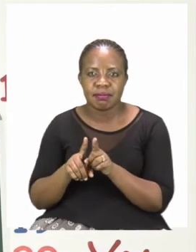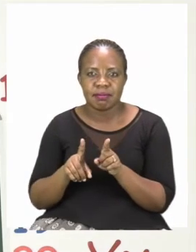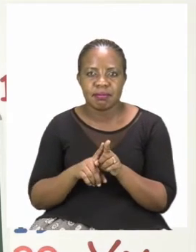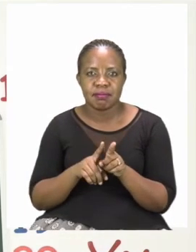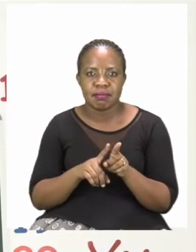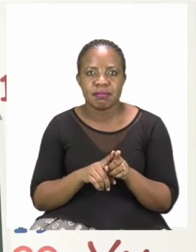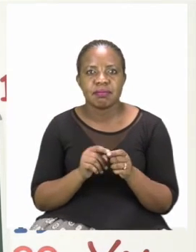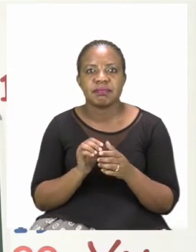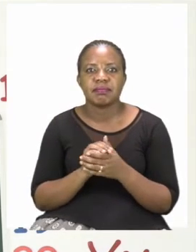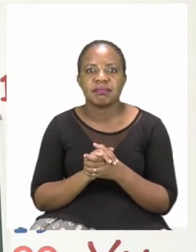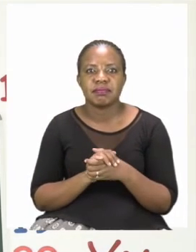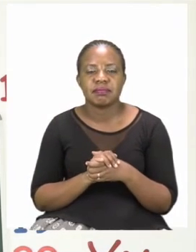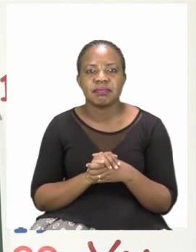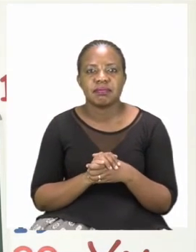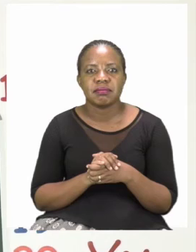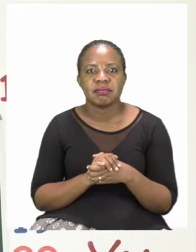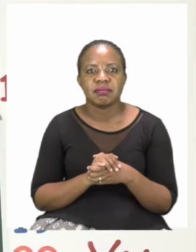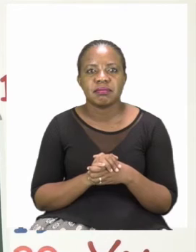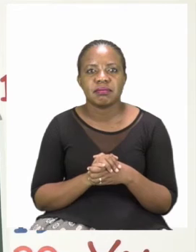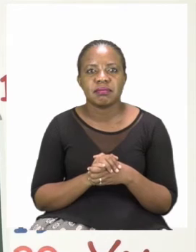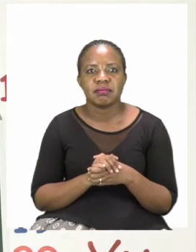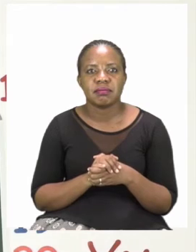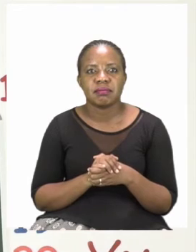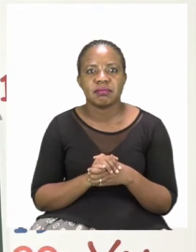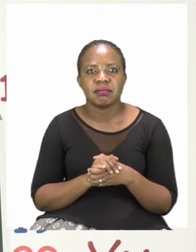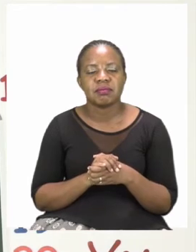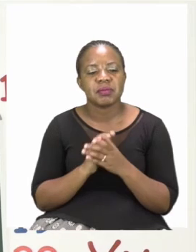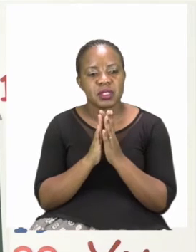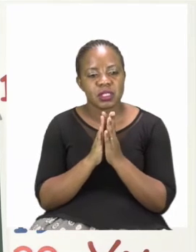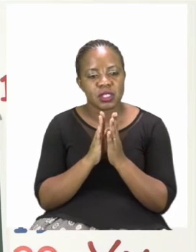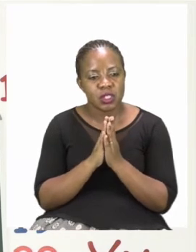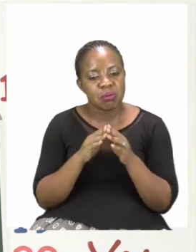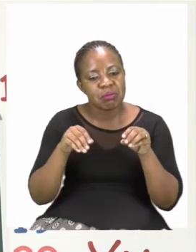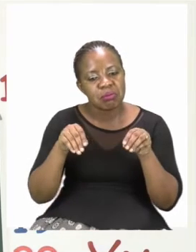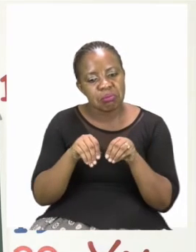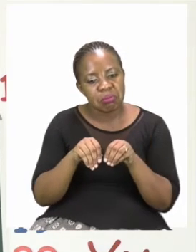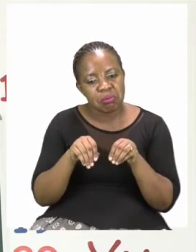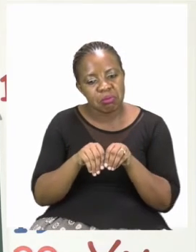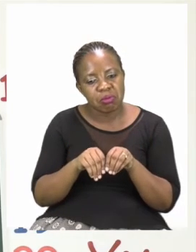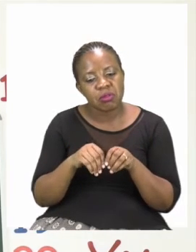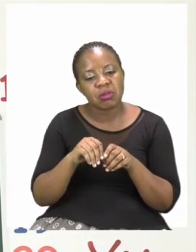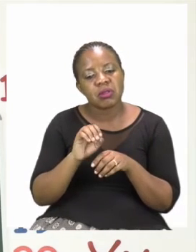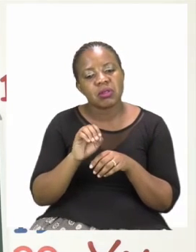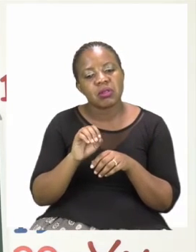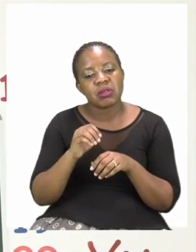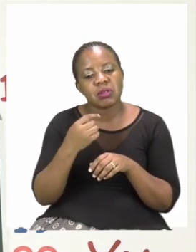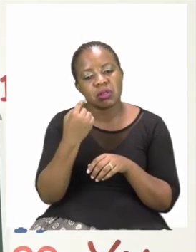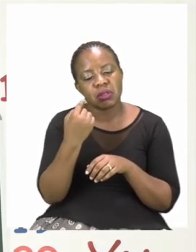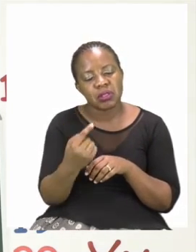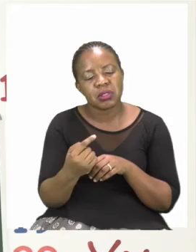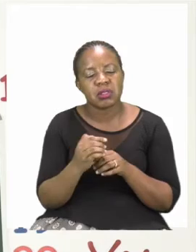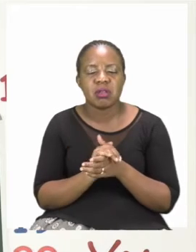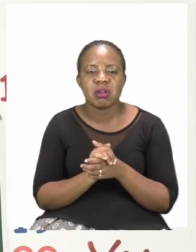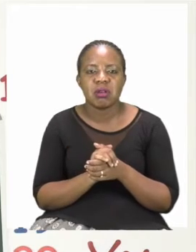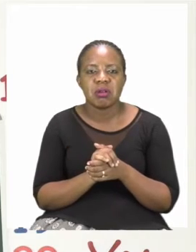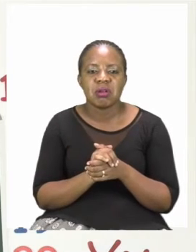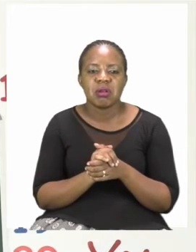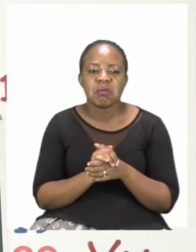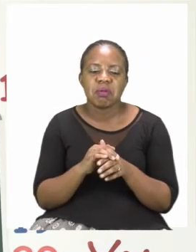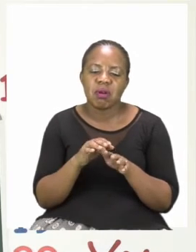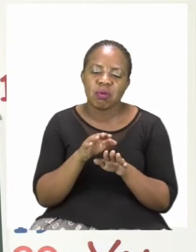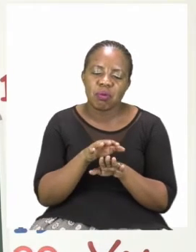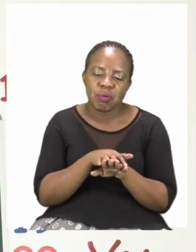Then I will huff, I will puff, and I will blow your house